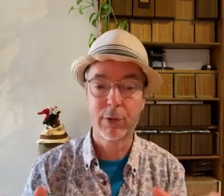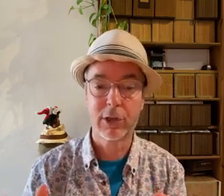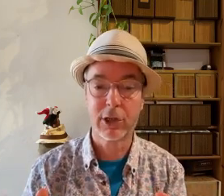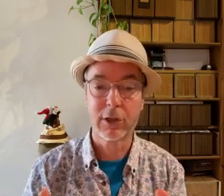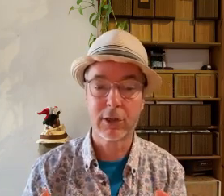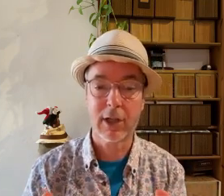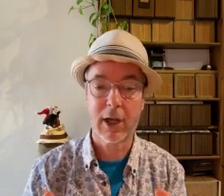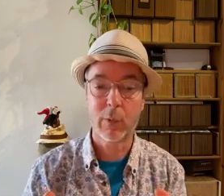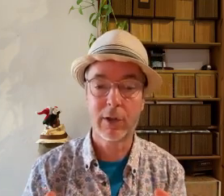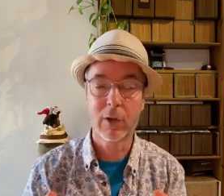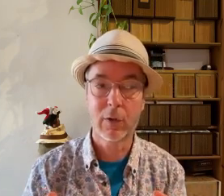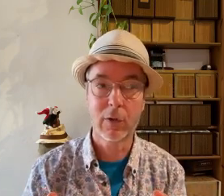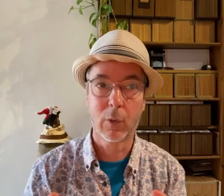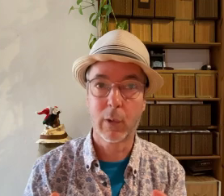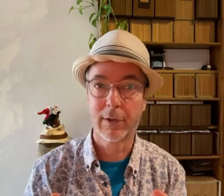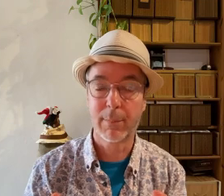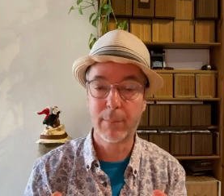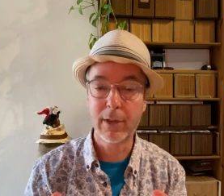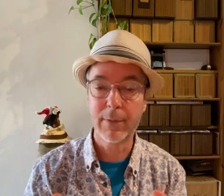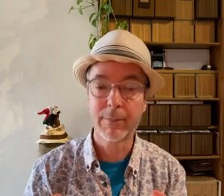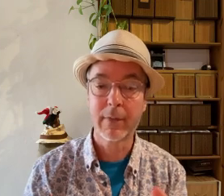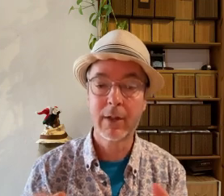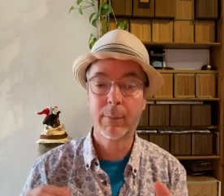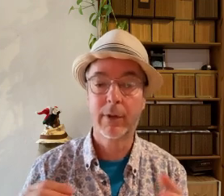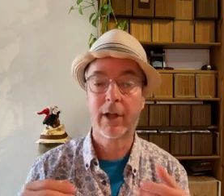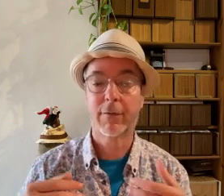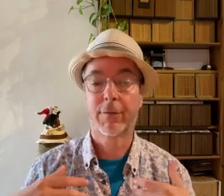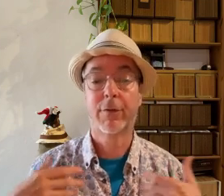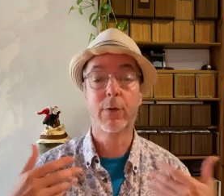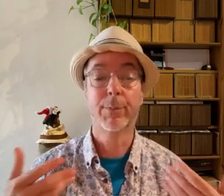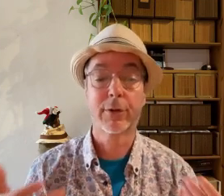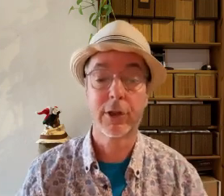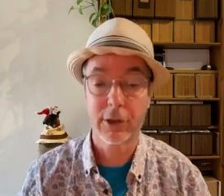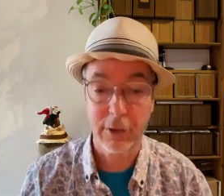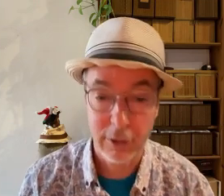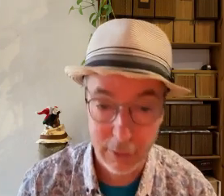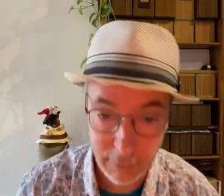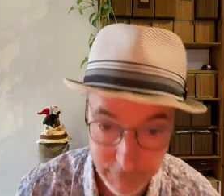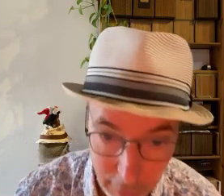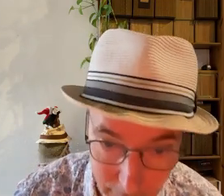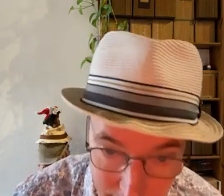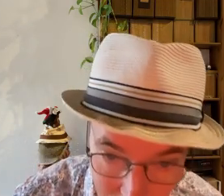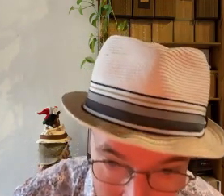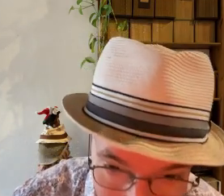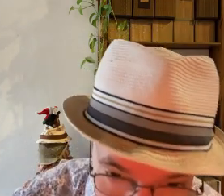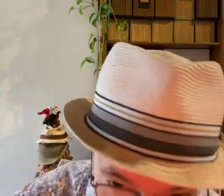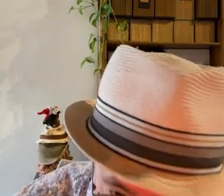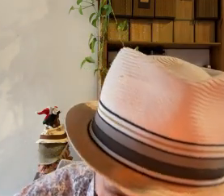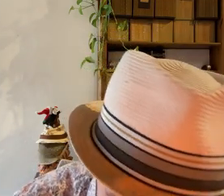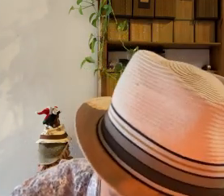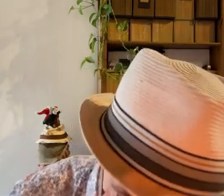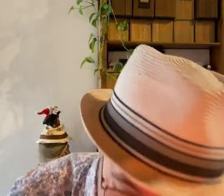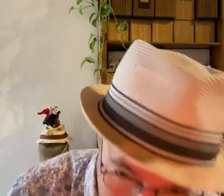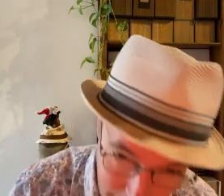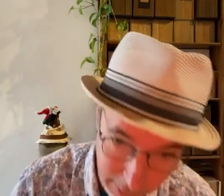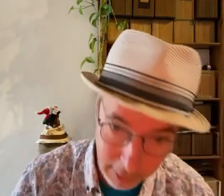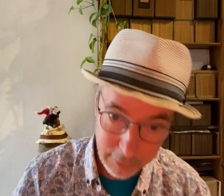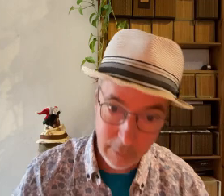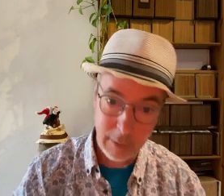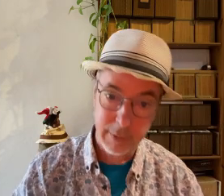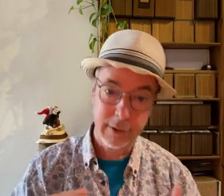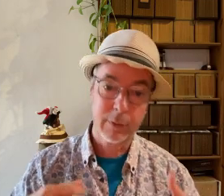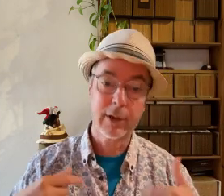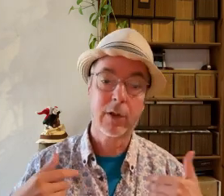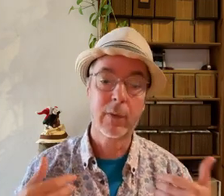be positions and we don't know what they mean. But you have a few positions forward, we adapt to it, so we were